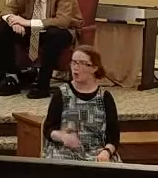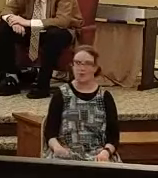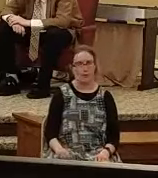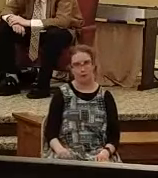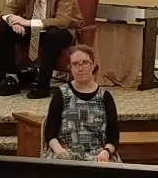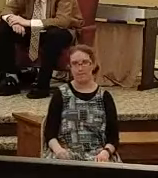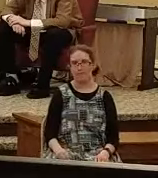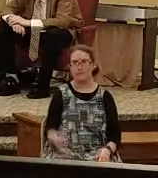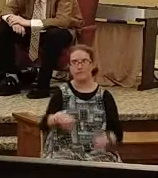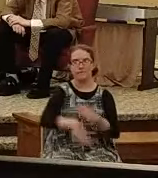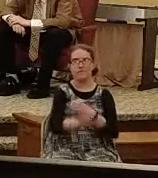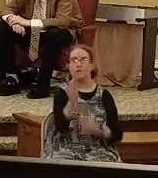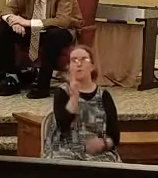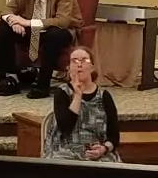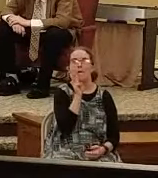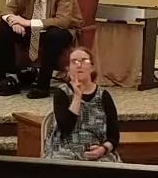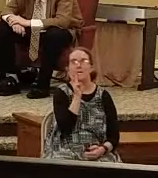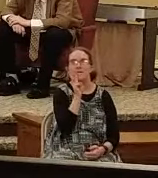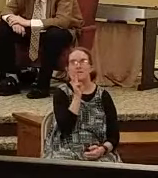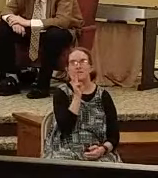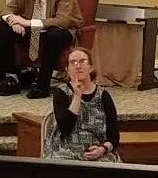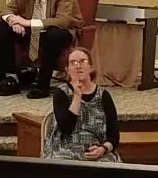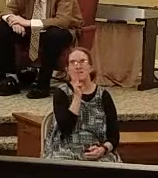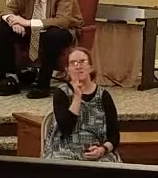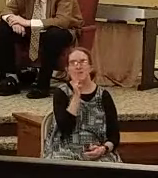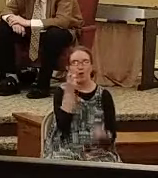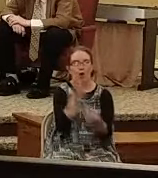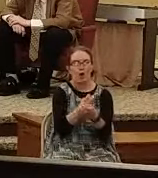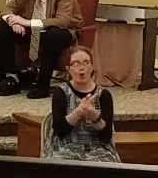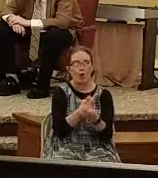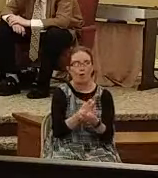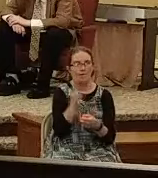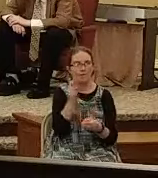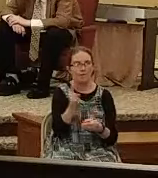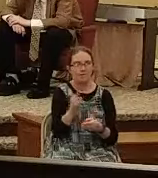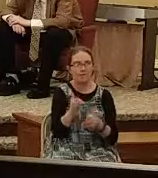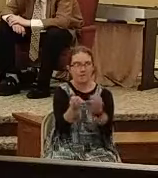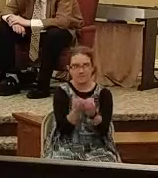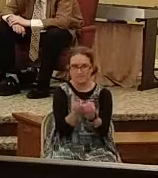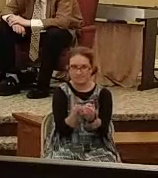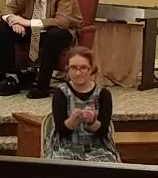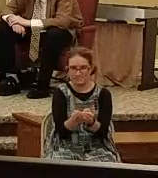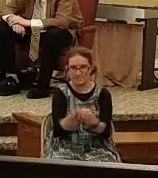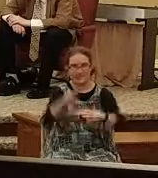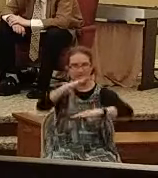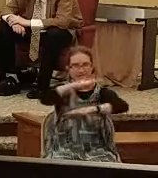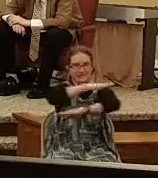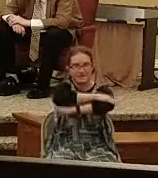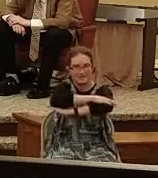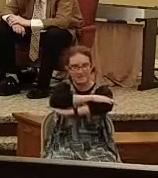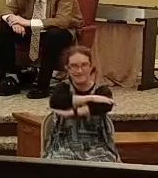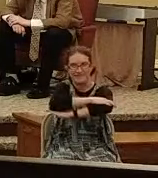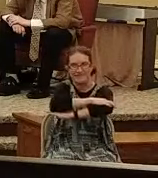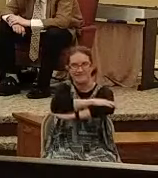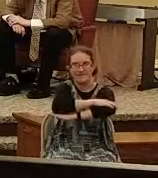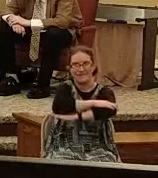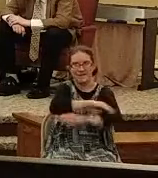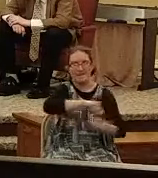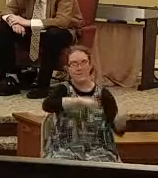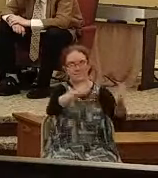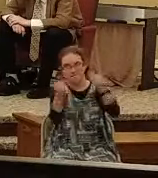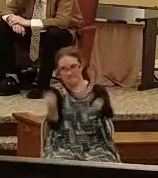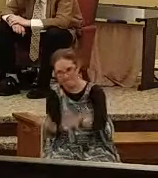Hallelujah. He was in water. Amen. It's hard to get one of them little bitty bowls they got on them little bitty tables. You know, and